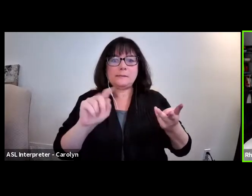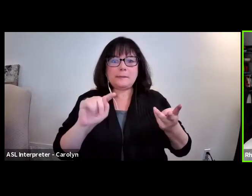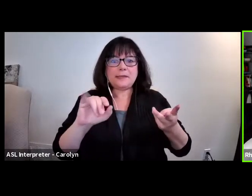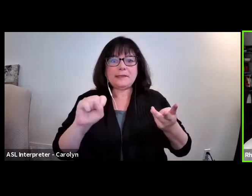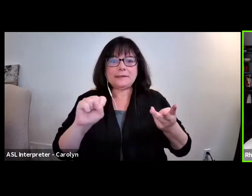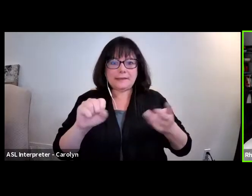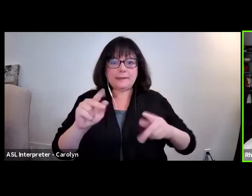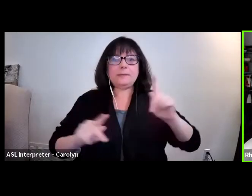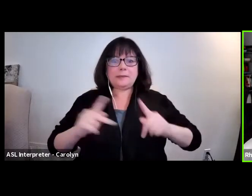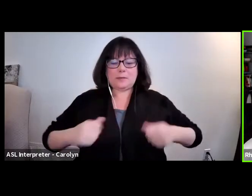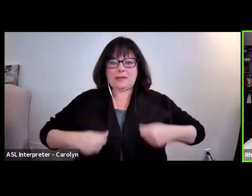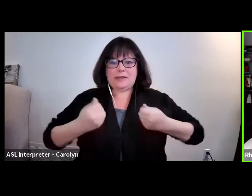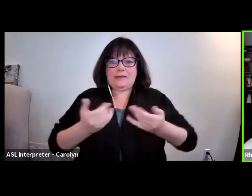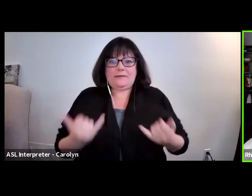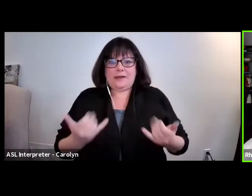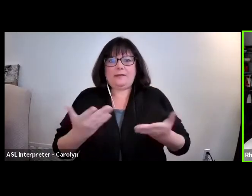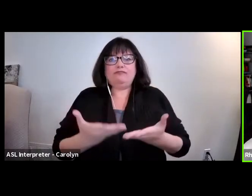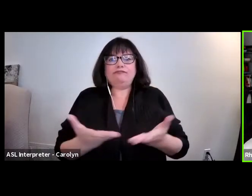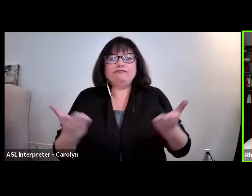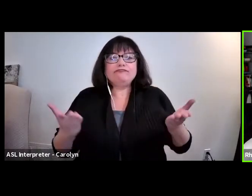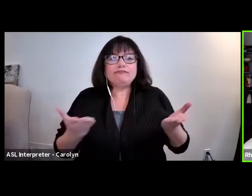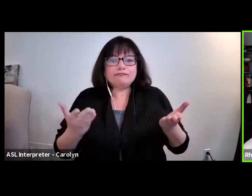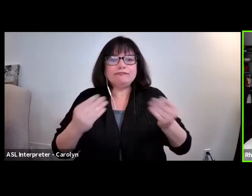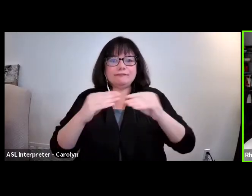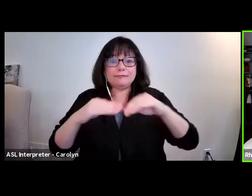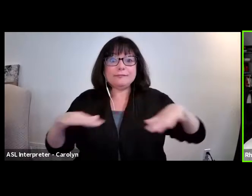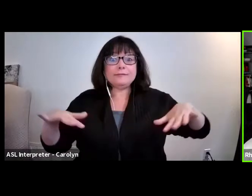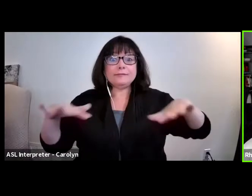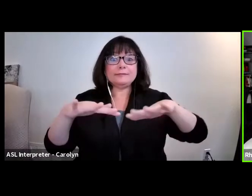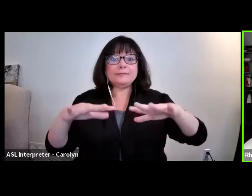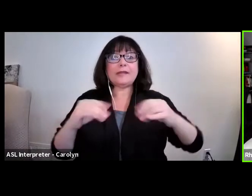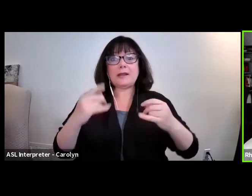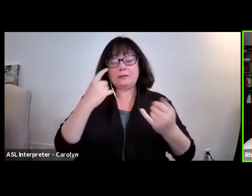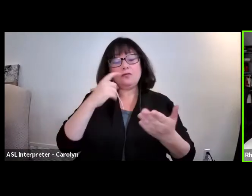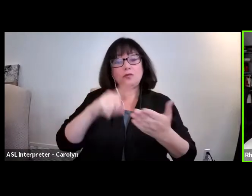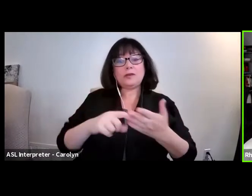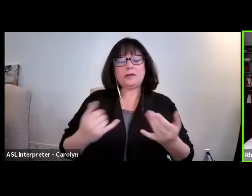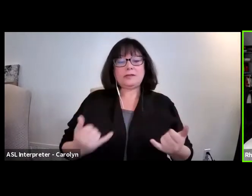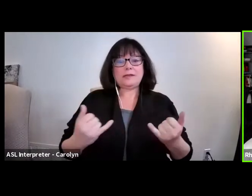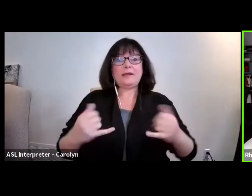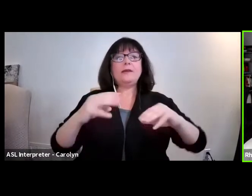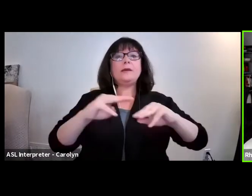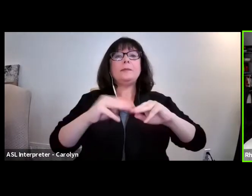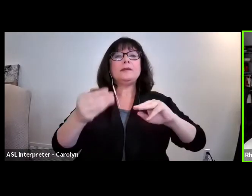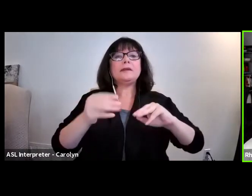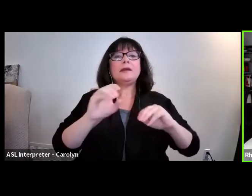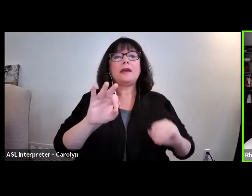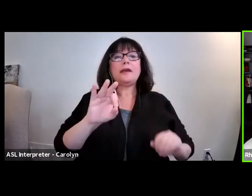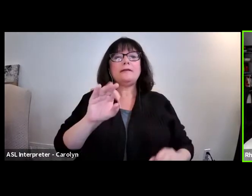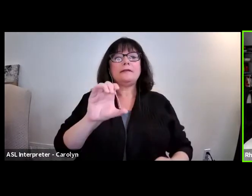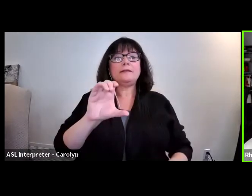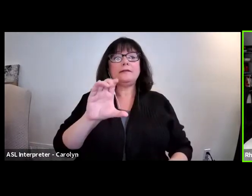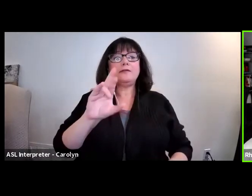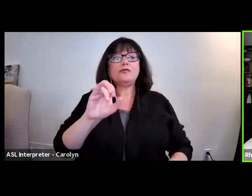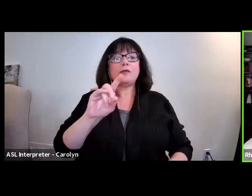We acknowledge the current treaty holders, the Mississaugas of the Credit First Nation.